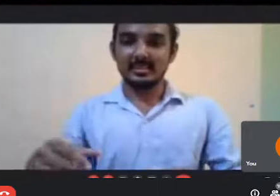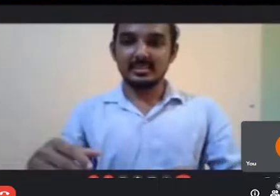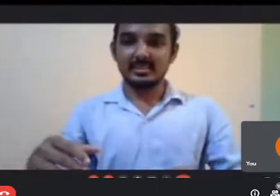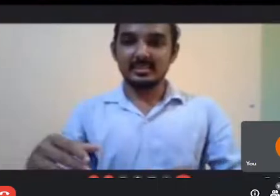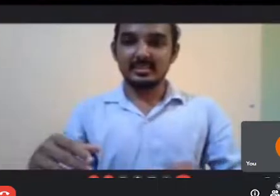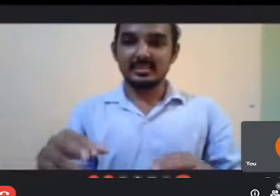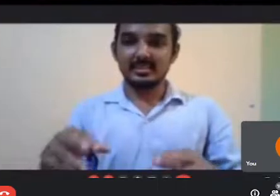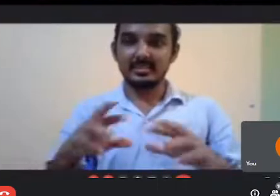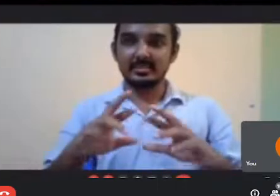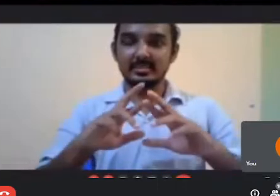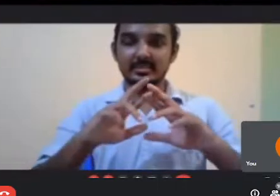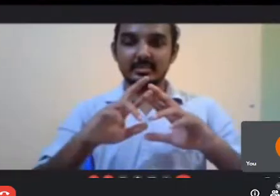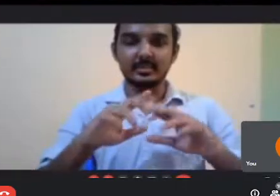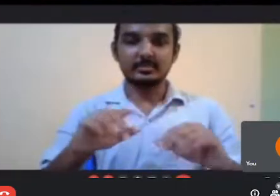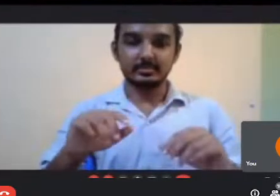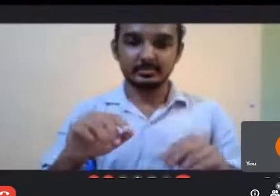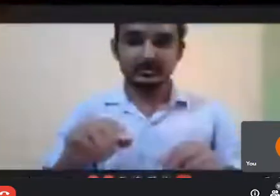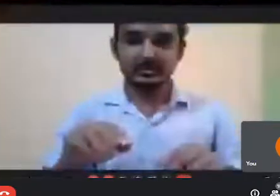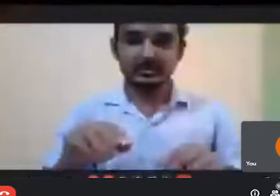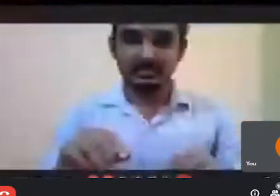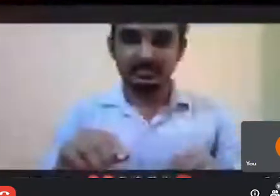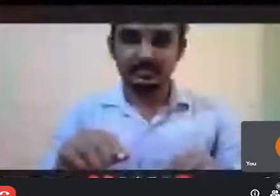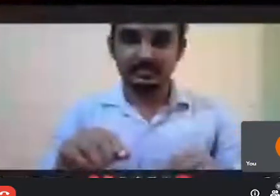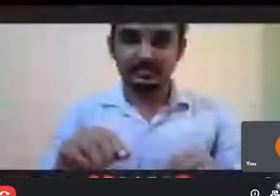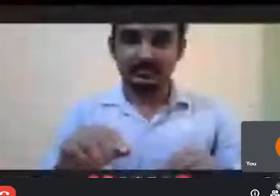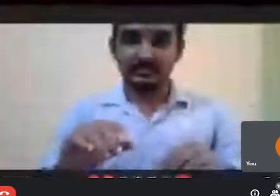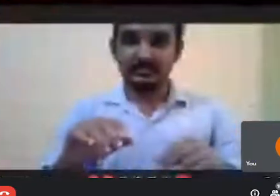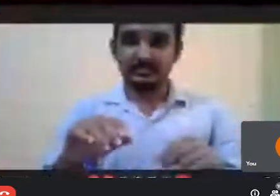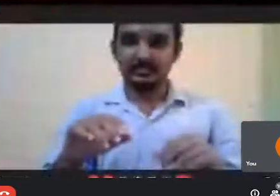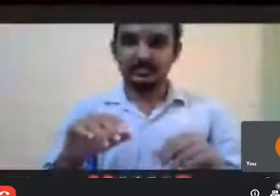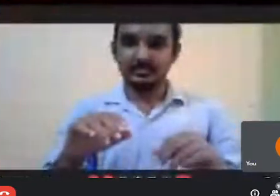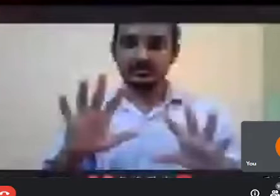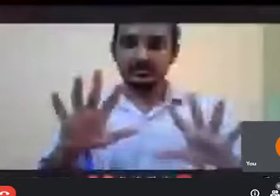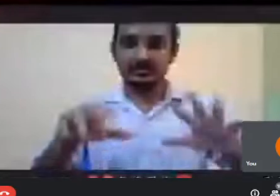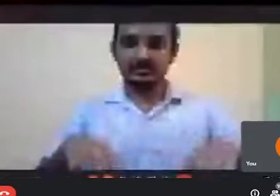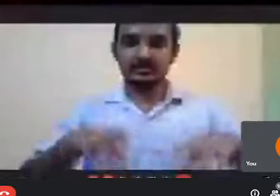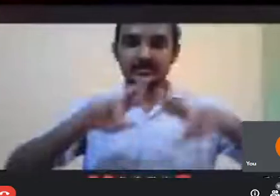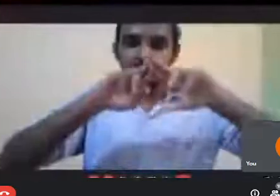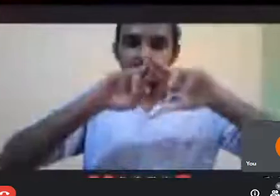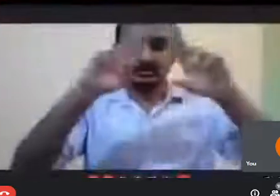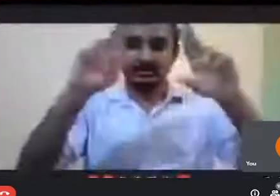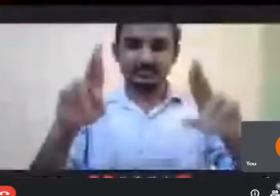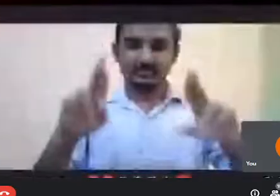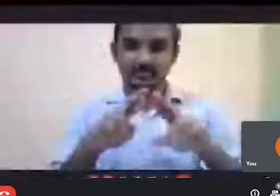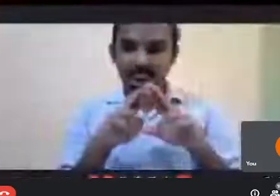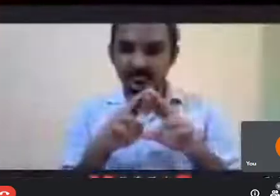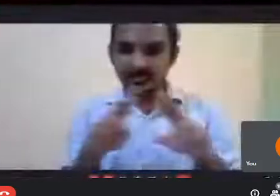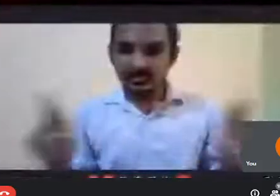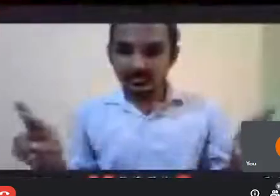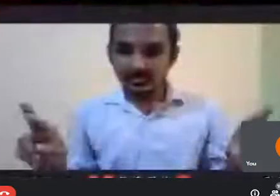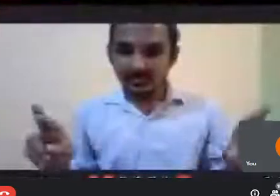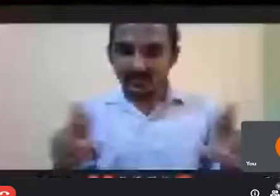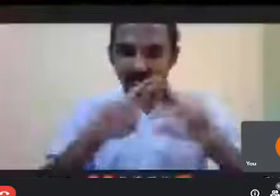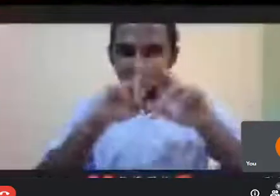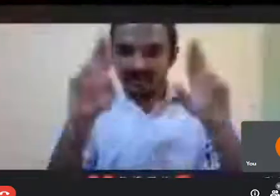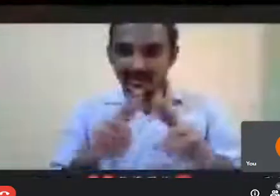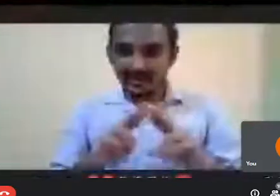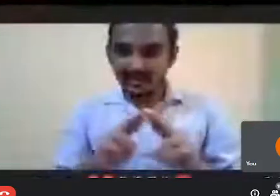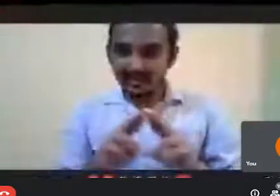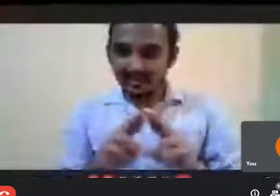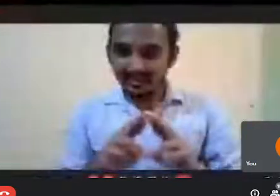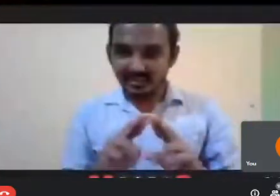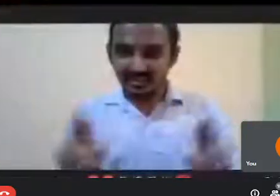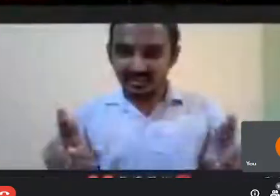No, where teachers despite are the saying you initial, will have to copy. The teacher is going to sign something, you have to copy. now Okay, they're saying international. this